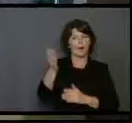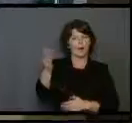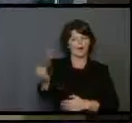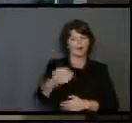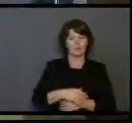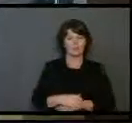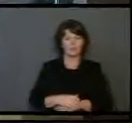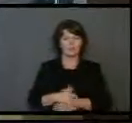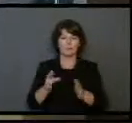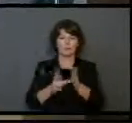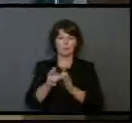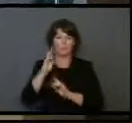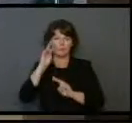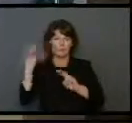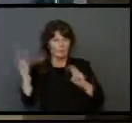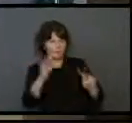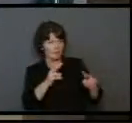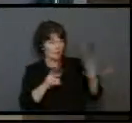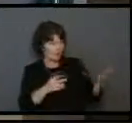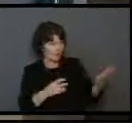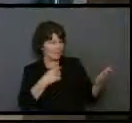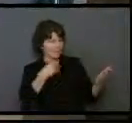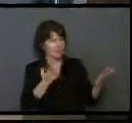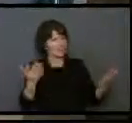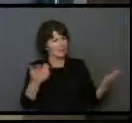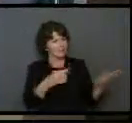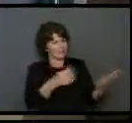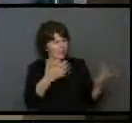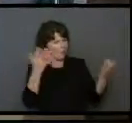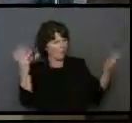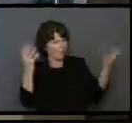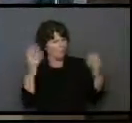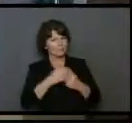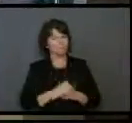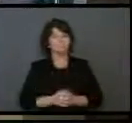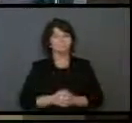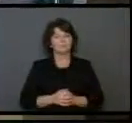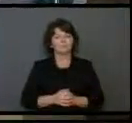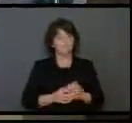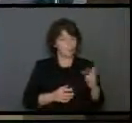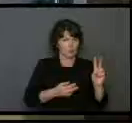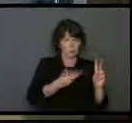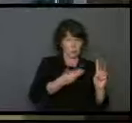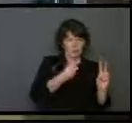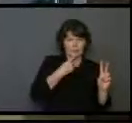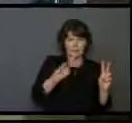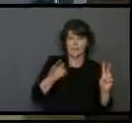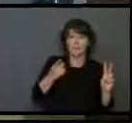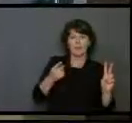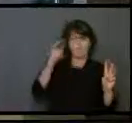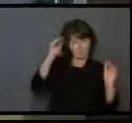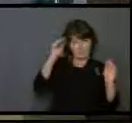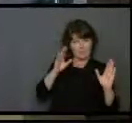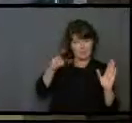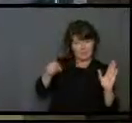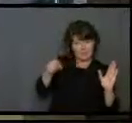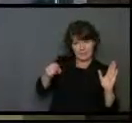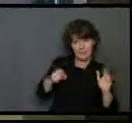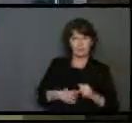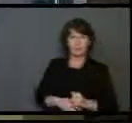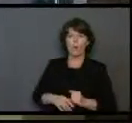Turning around, Jesus saw them following and asked, What do you want? They said, Rabbi, which means teacher,